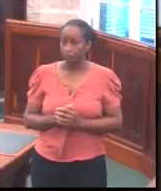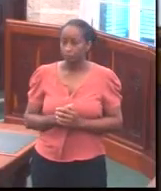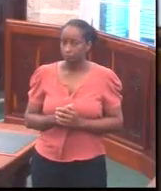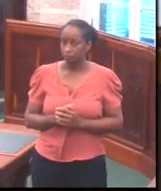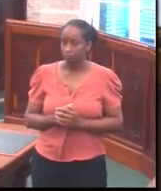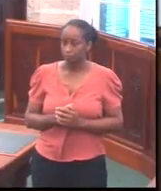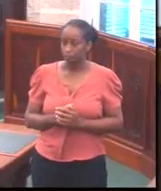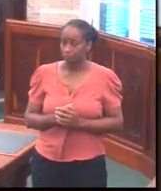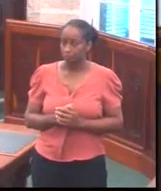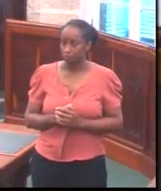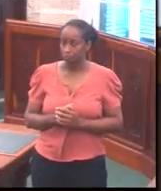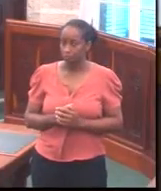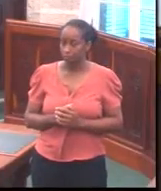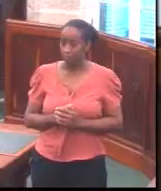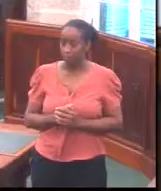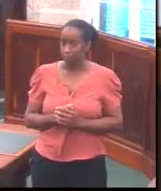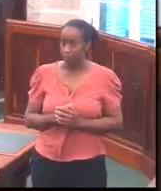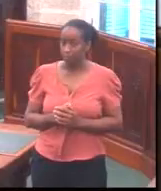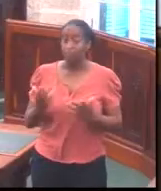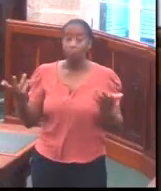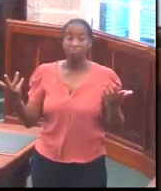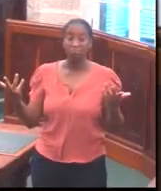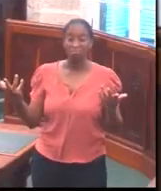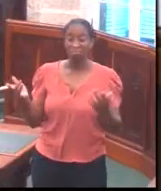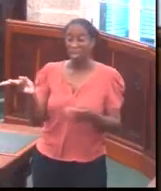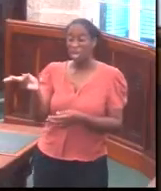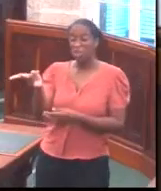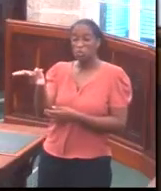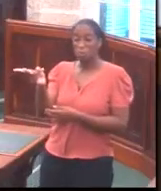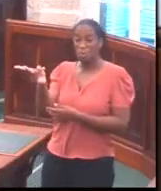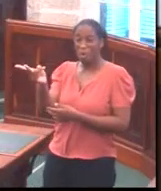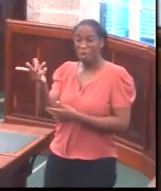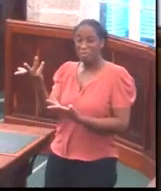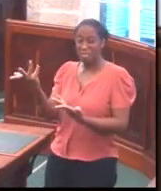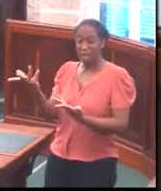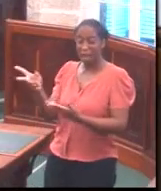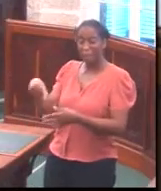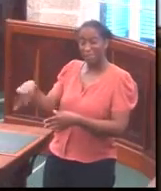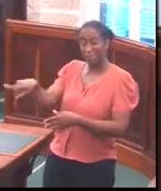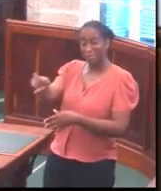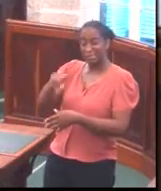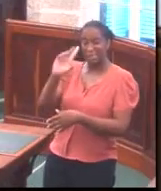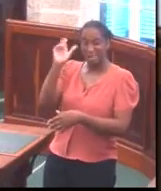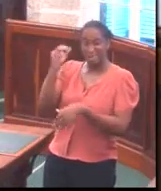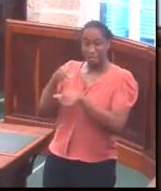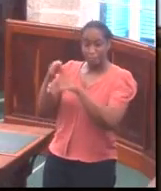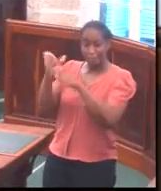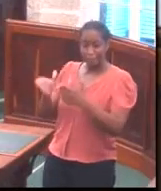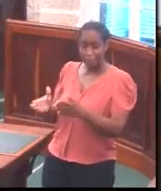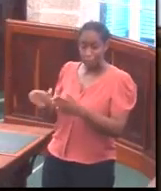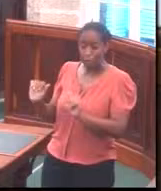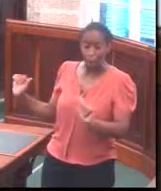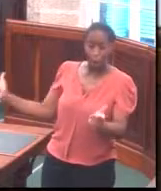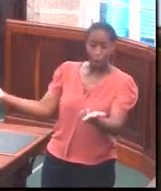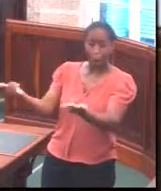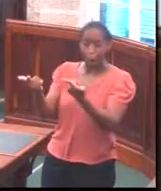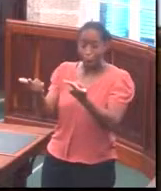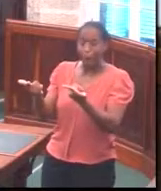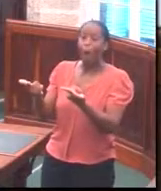In embarrassment, they embarrassed the whole government. They embarrassed the whole government when they came in here on the 8th of August